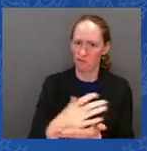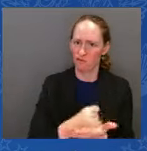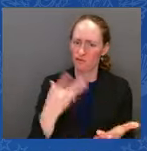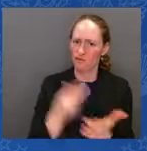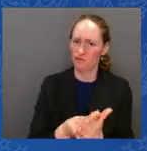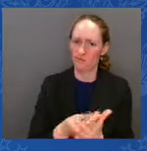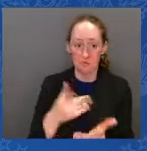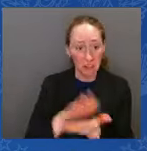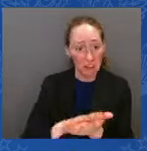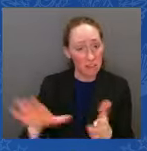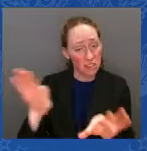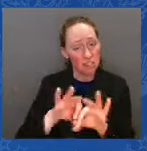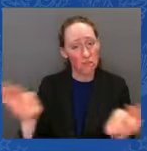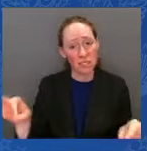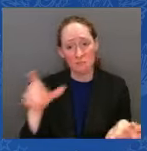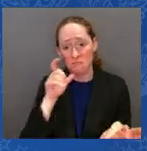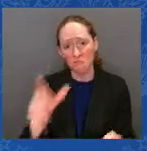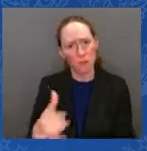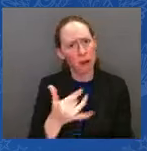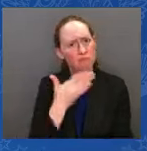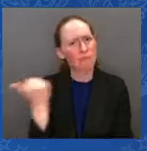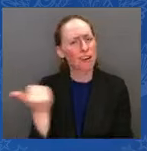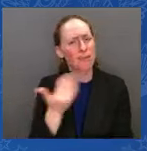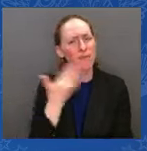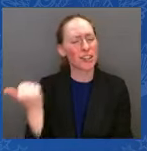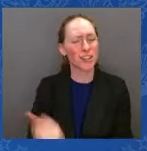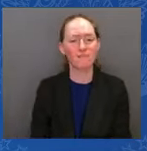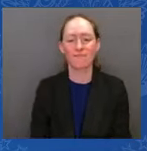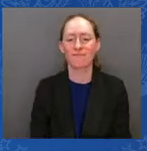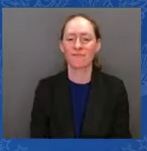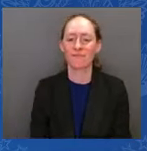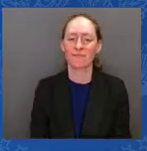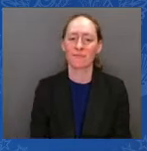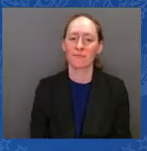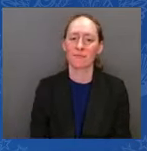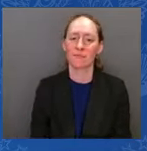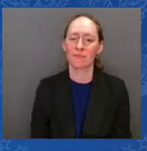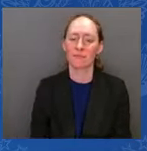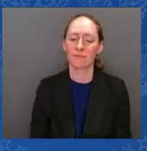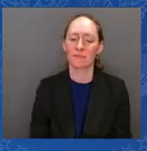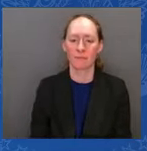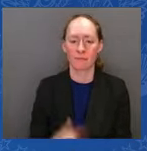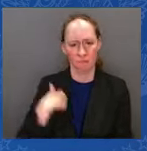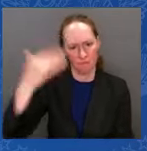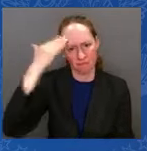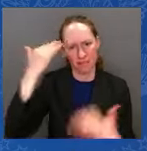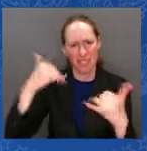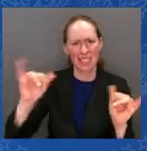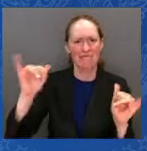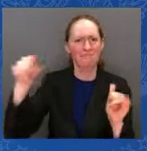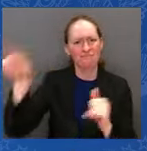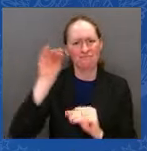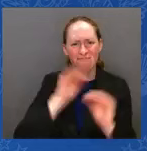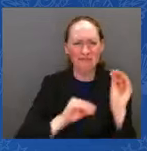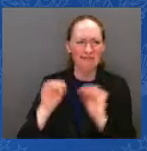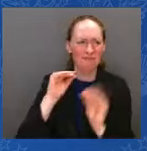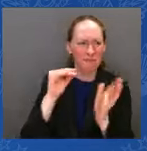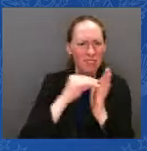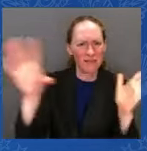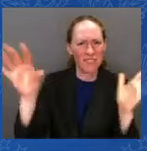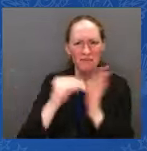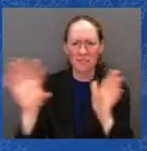That's progress. But I know folks are still struggling with inflation. The way I think about it is the way my dad used to talk about it around the